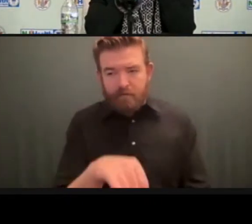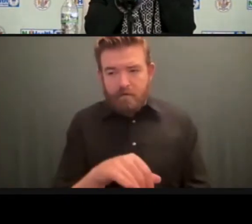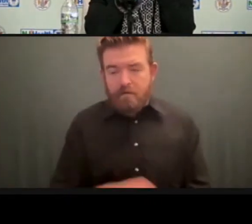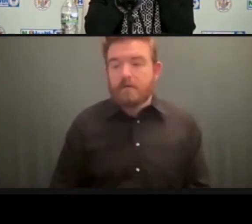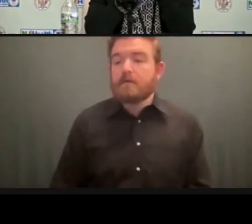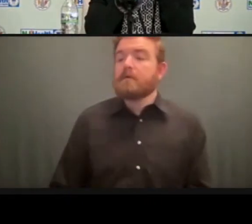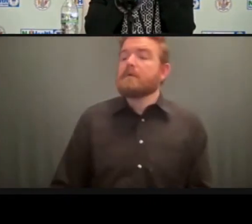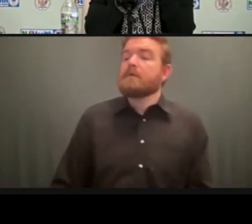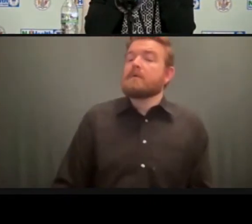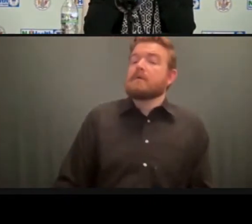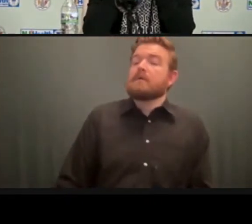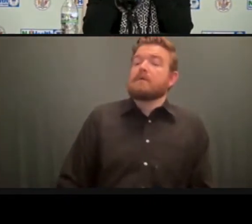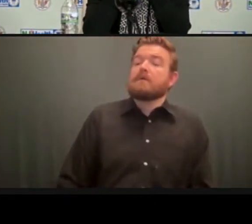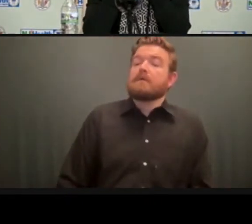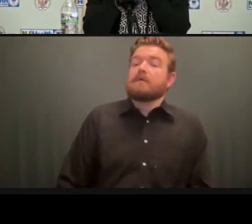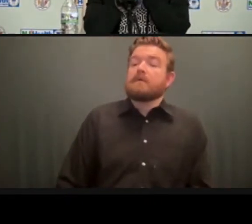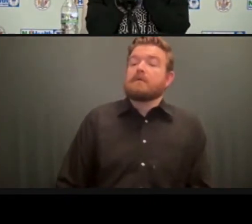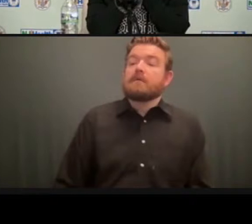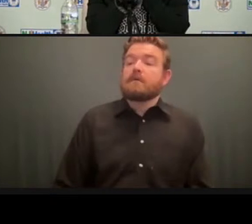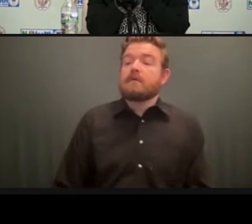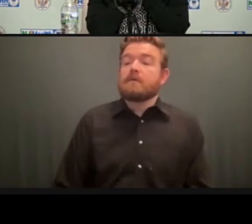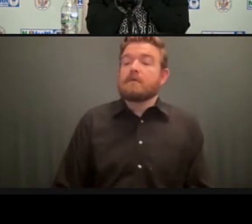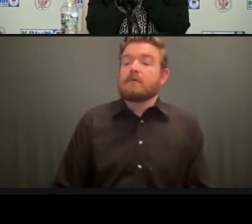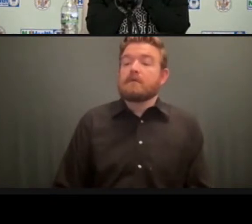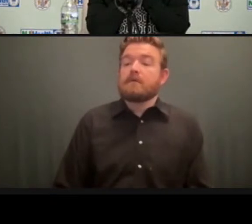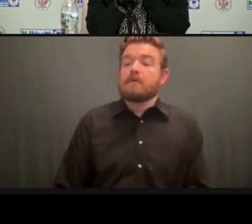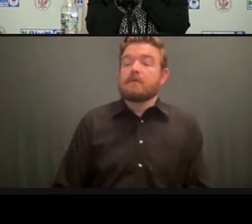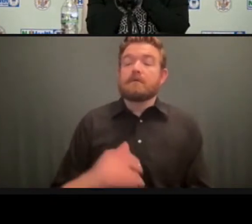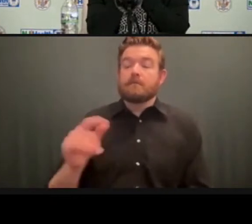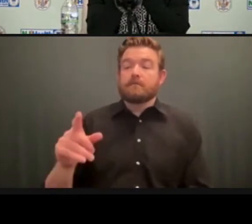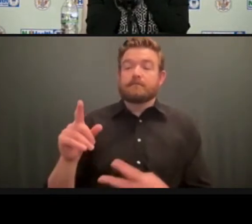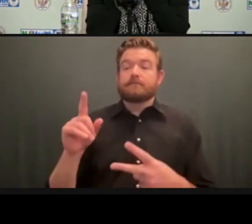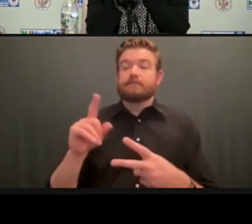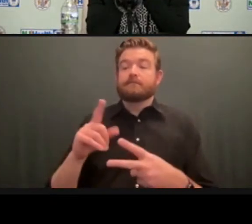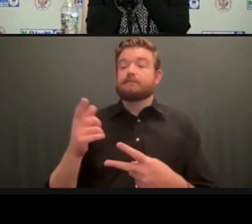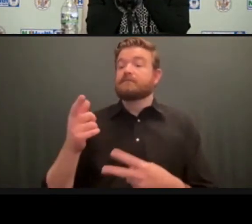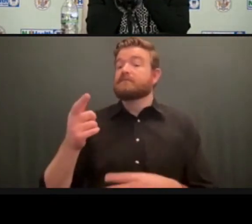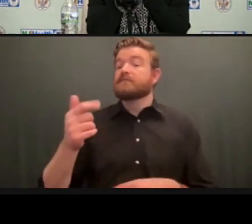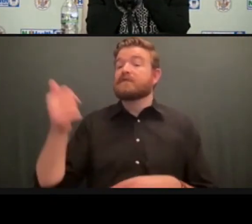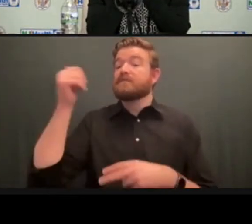got and we've enjoyed and we continue to enjoy very good